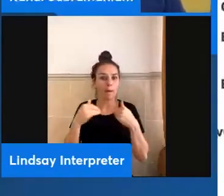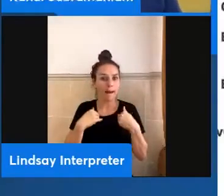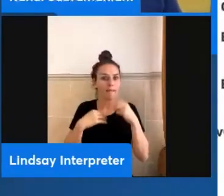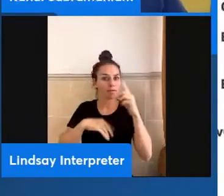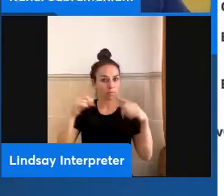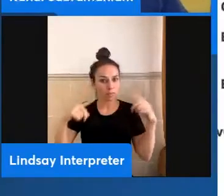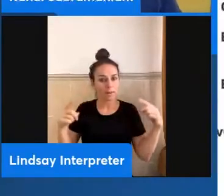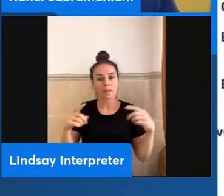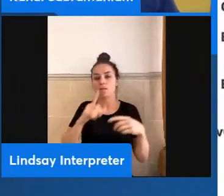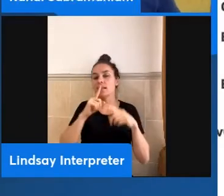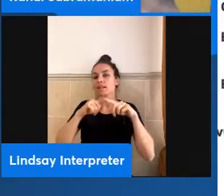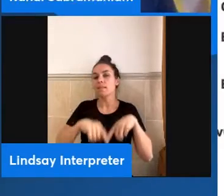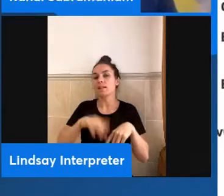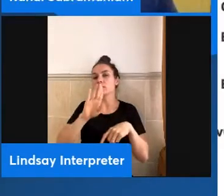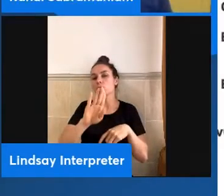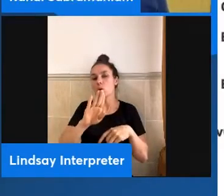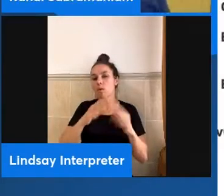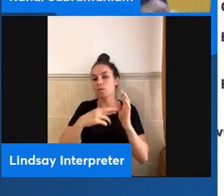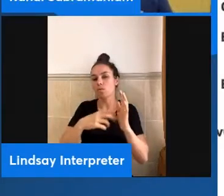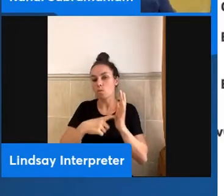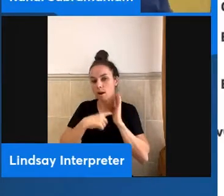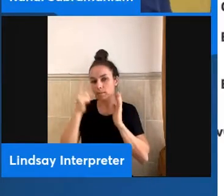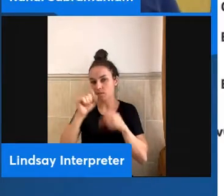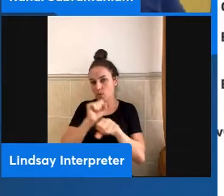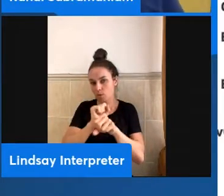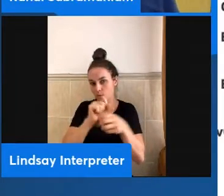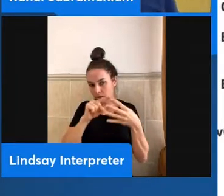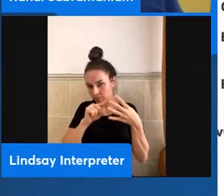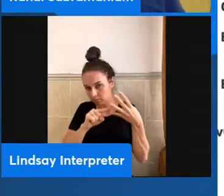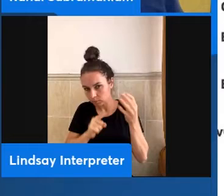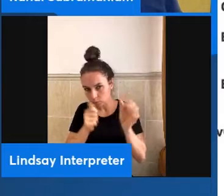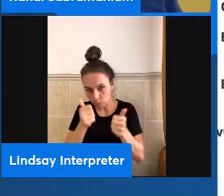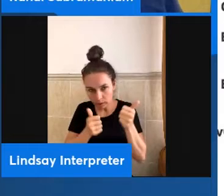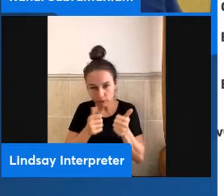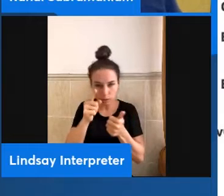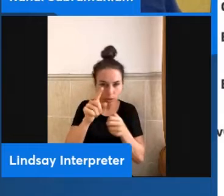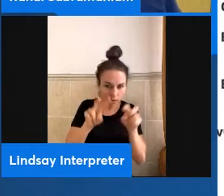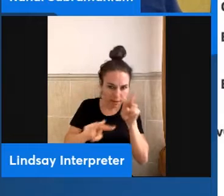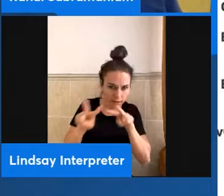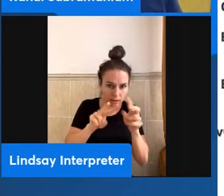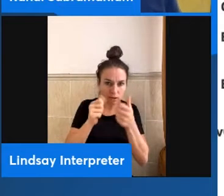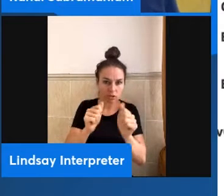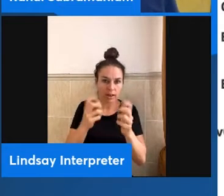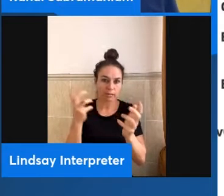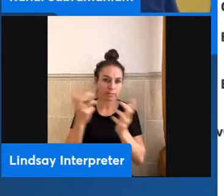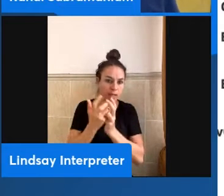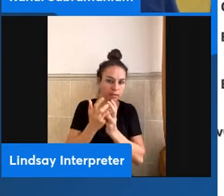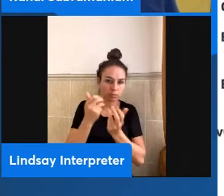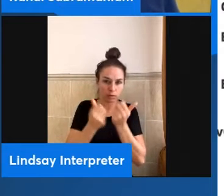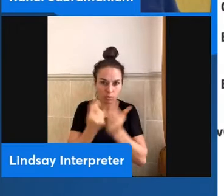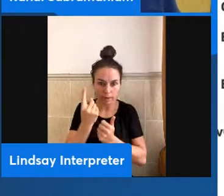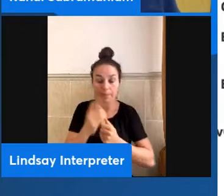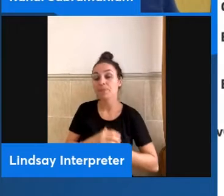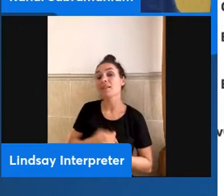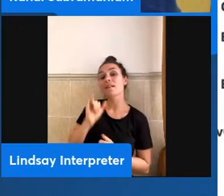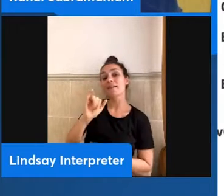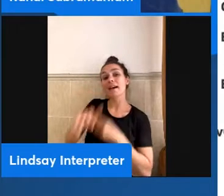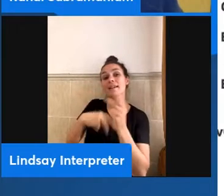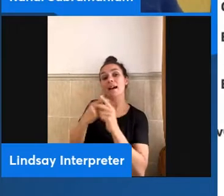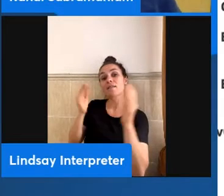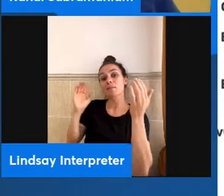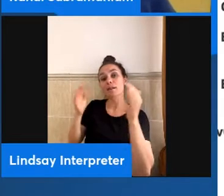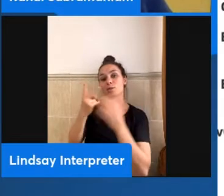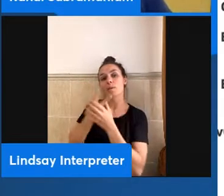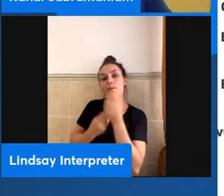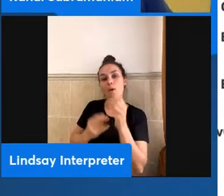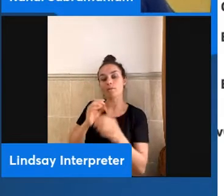your workload are going to be, and based on that, you pick the instance type. Well, I guess making the analogy to something we both love, to